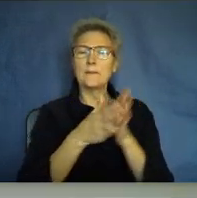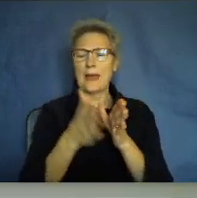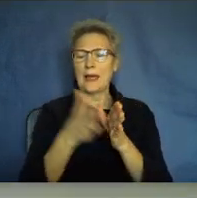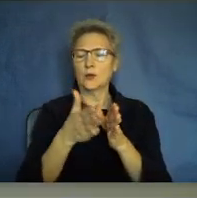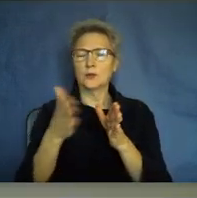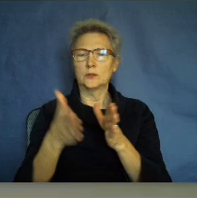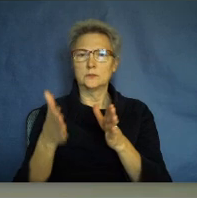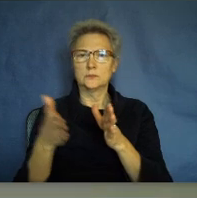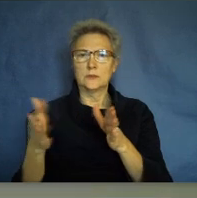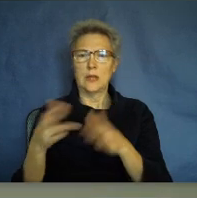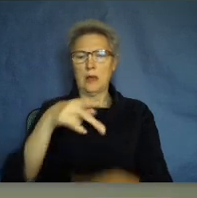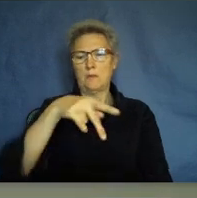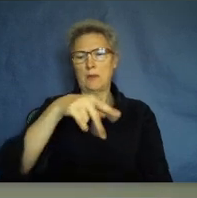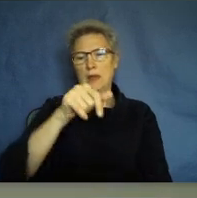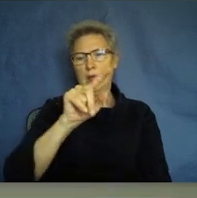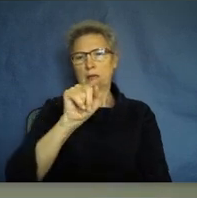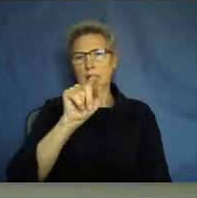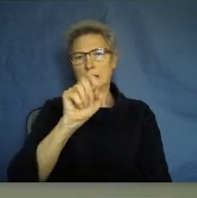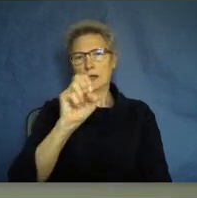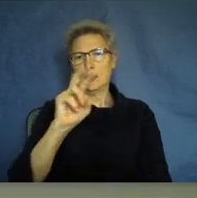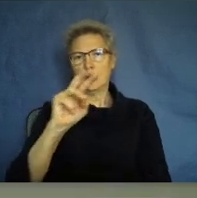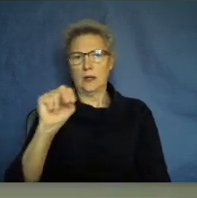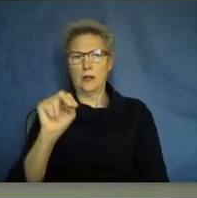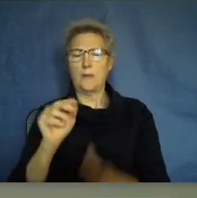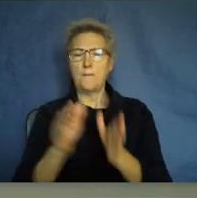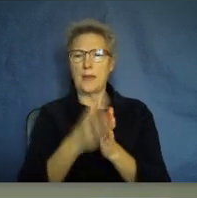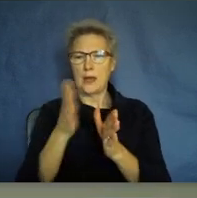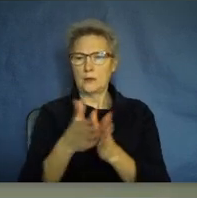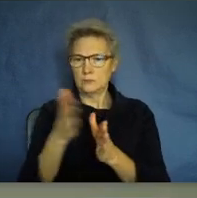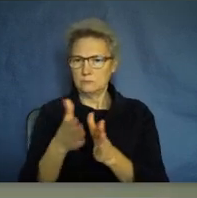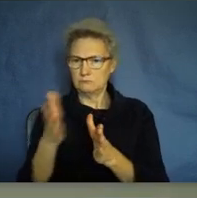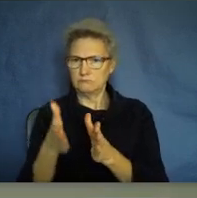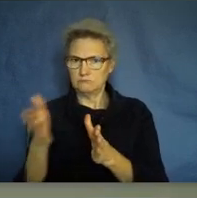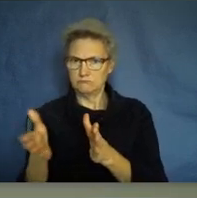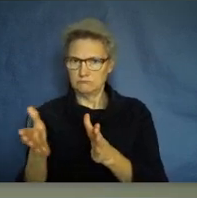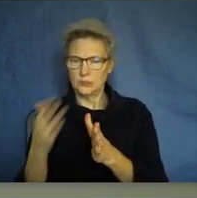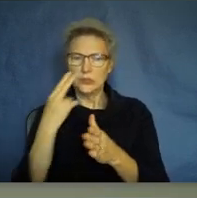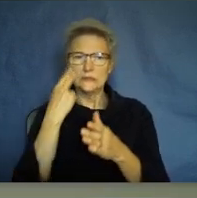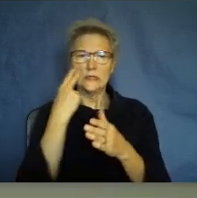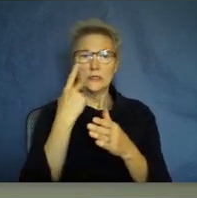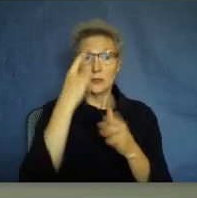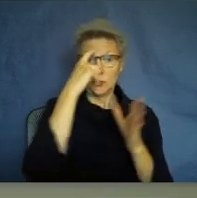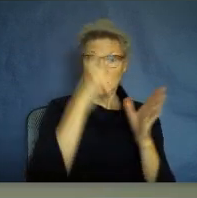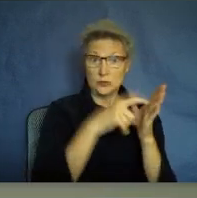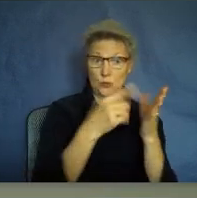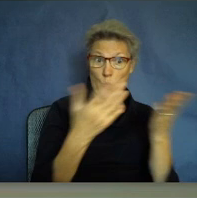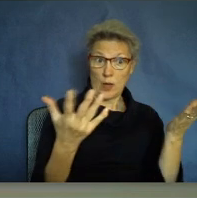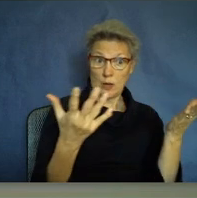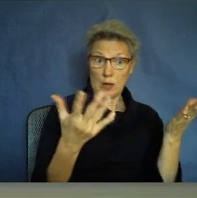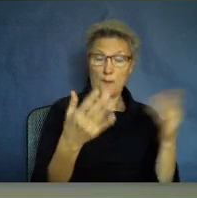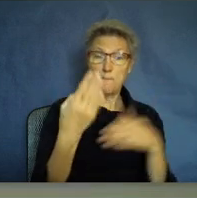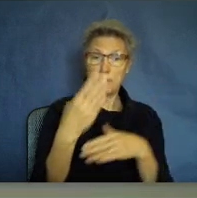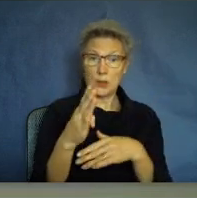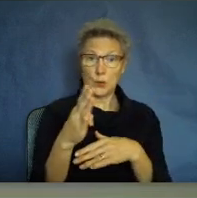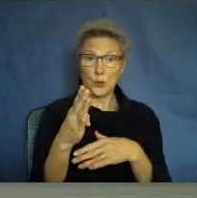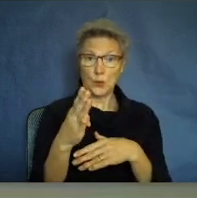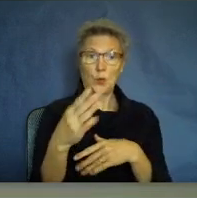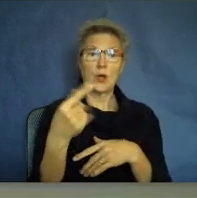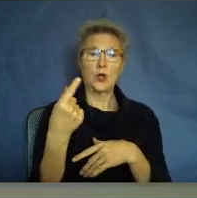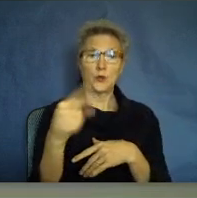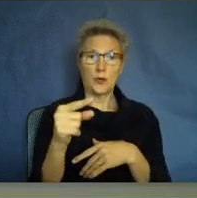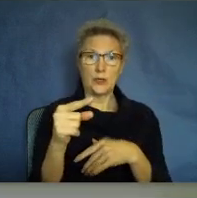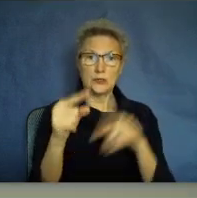see here. And let's think about what we notice here. We see that we've got a blue circle, a